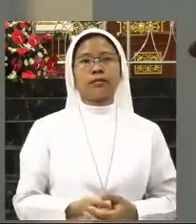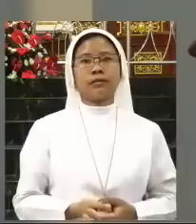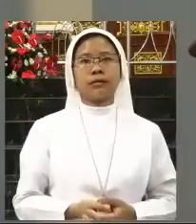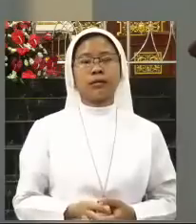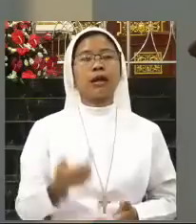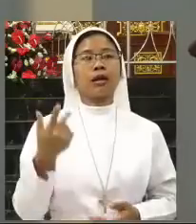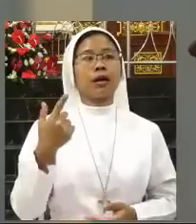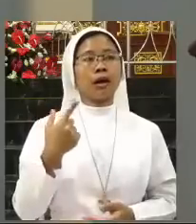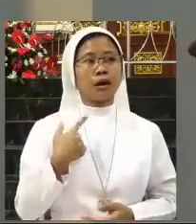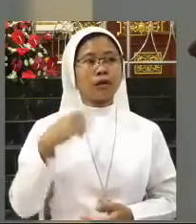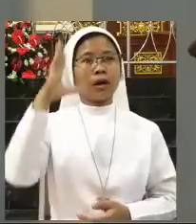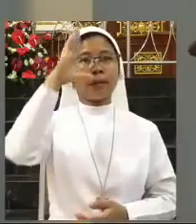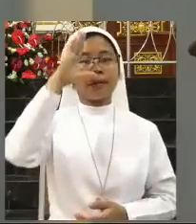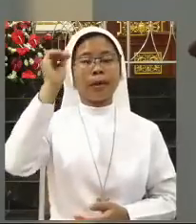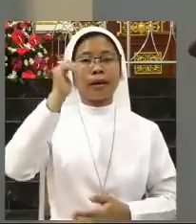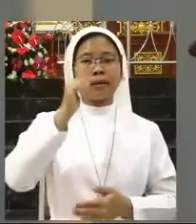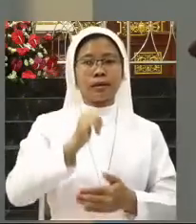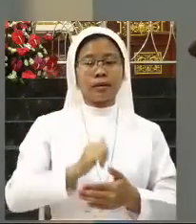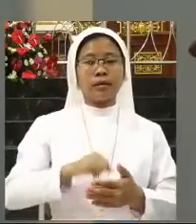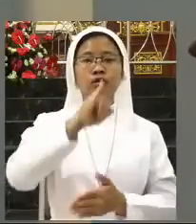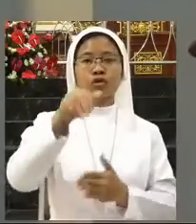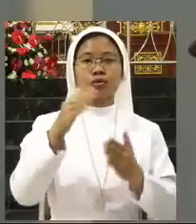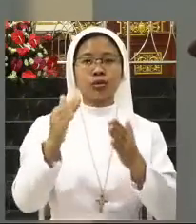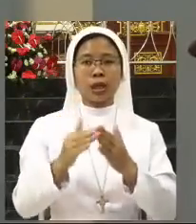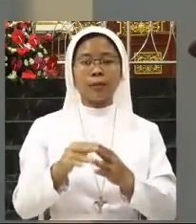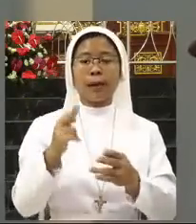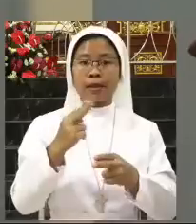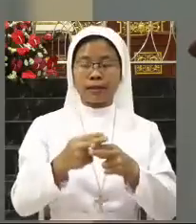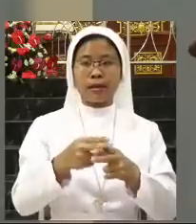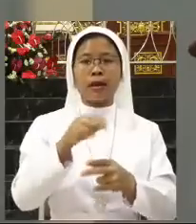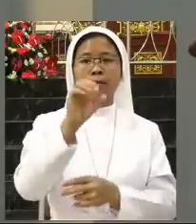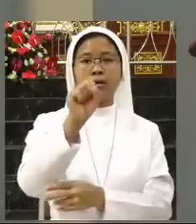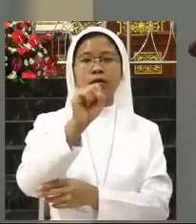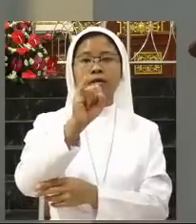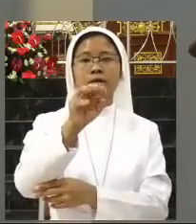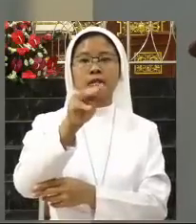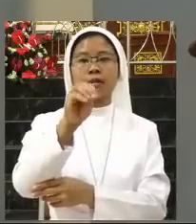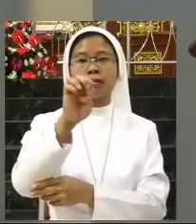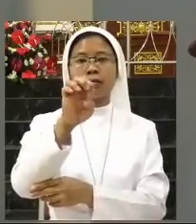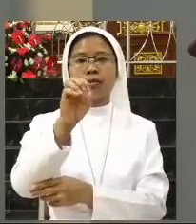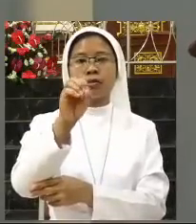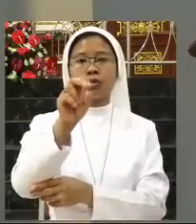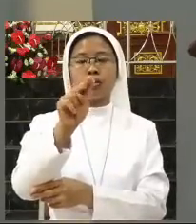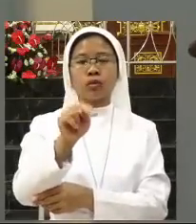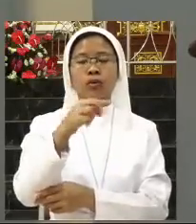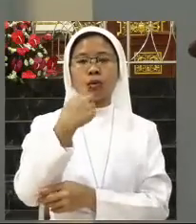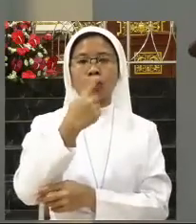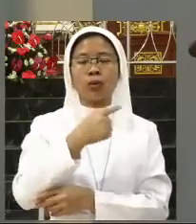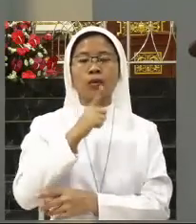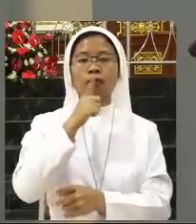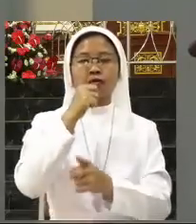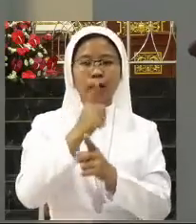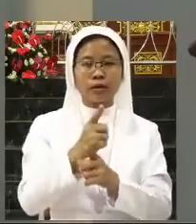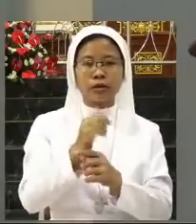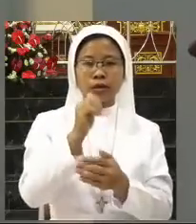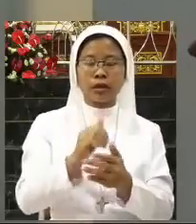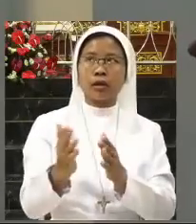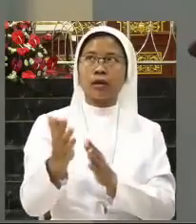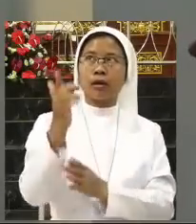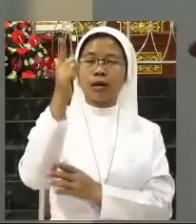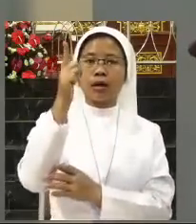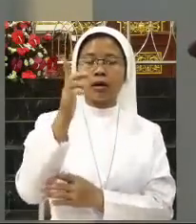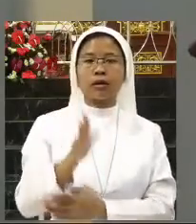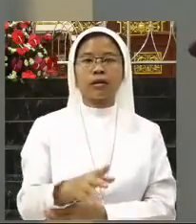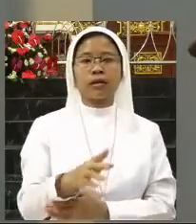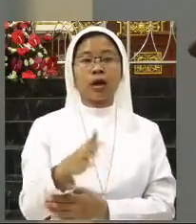Now there was a man in Jerusalem called Simeon, who was righteous and devout.